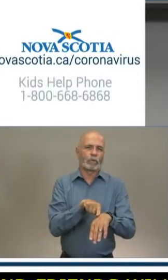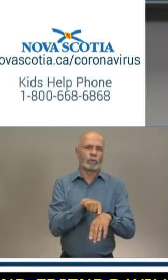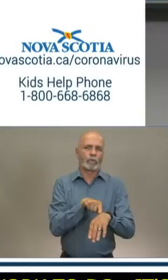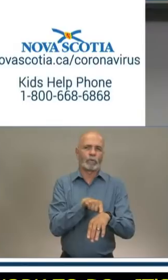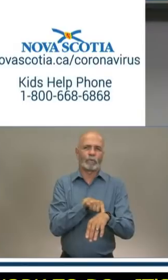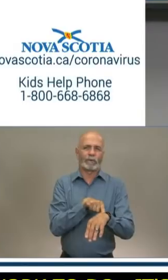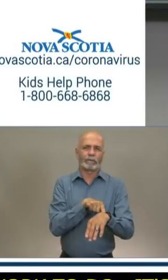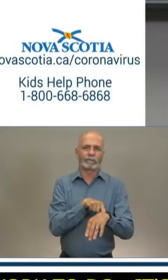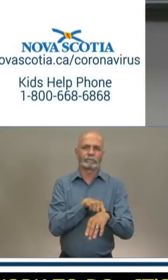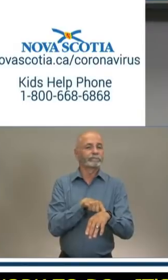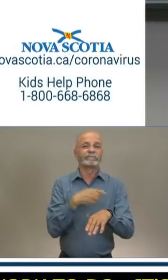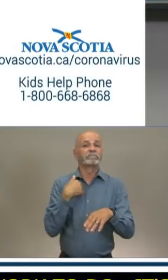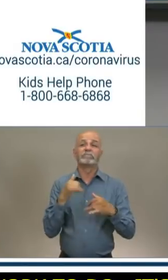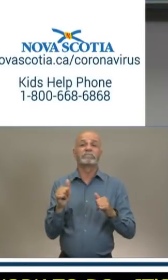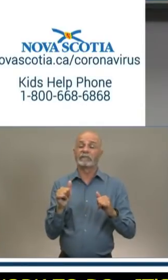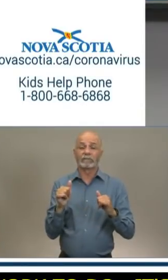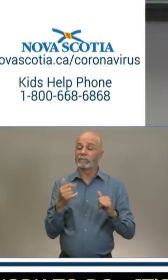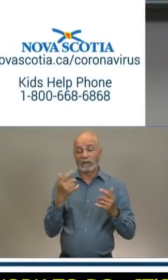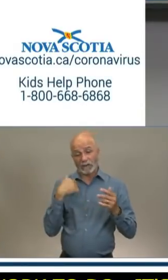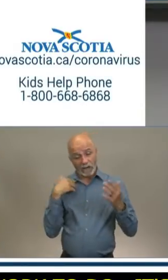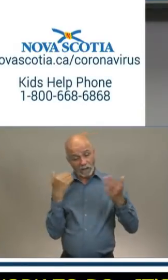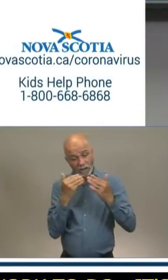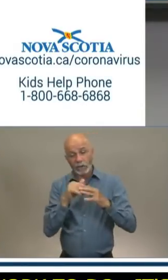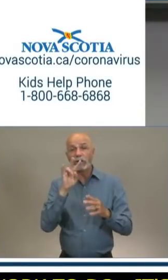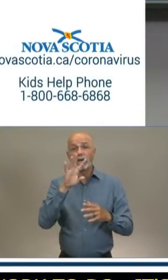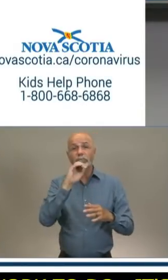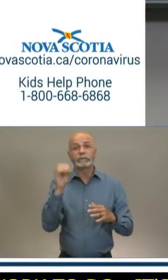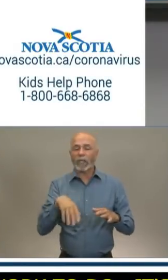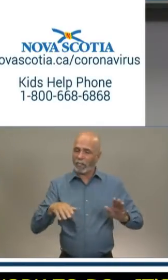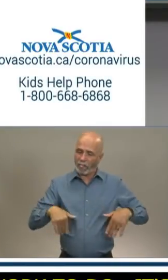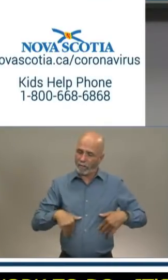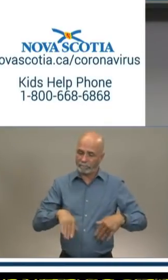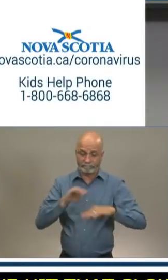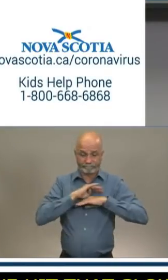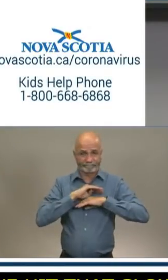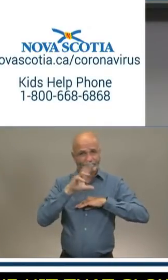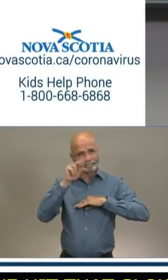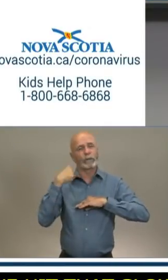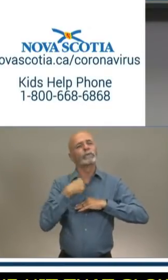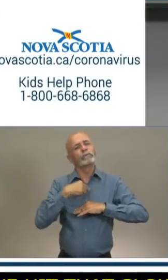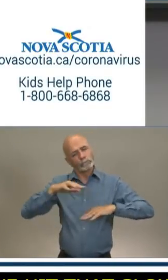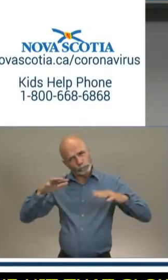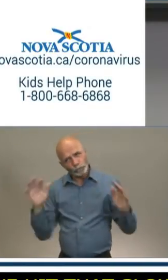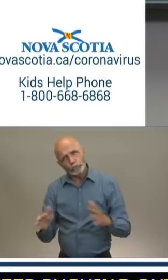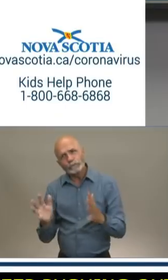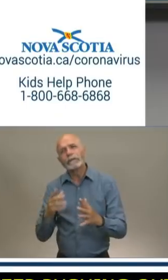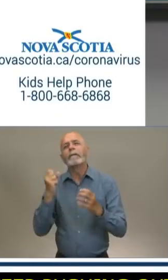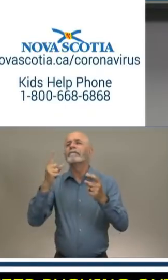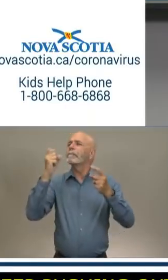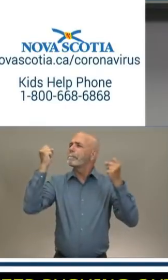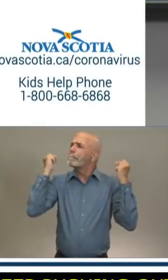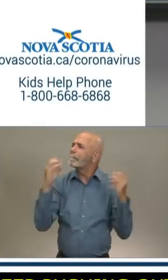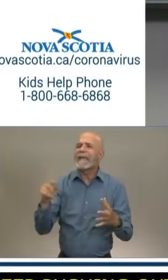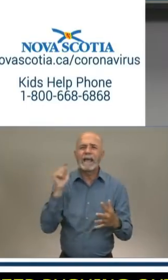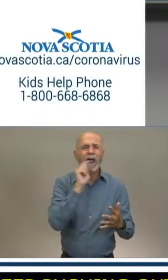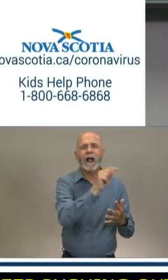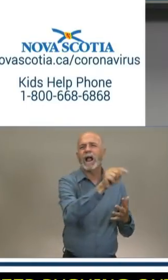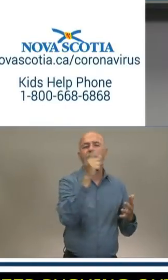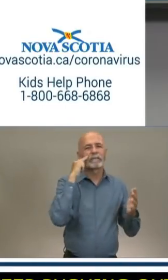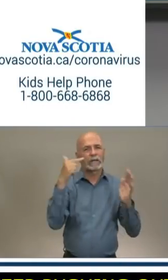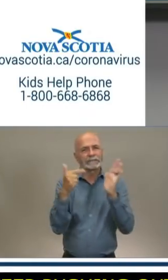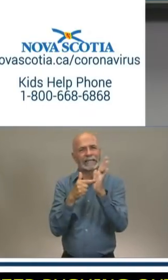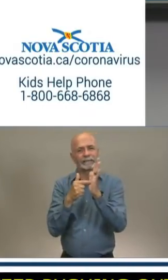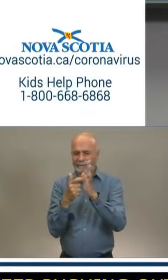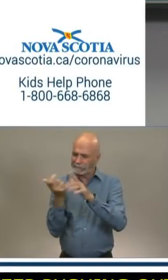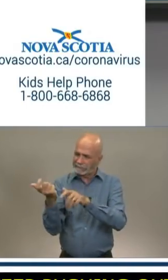with 75%. At the same time, we're rolling out many opportunities for people to get their second dose as well. So we still have work to do. Nova